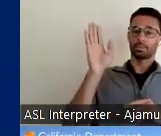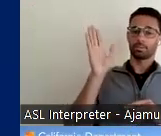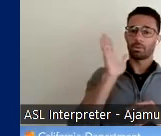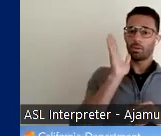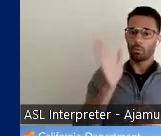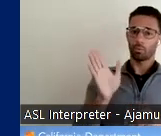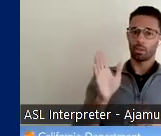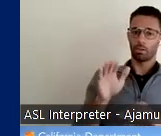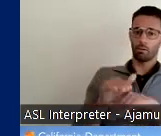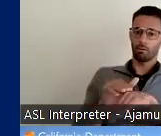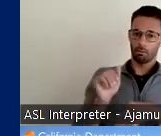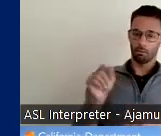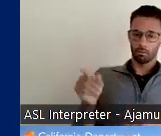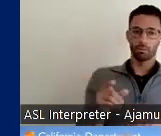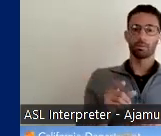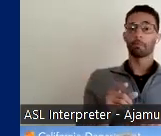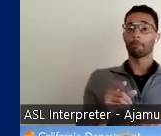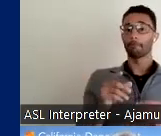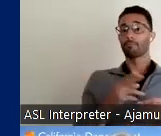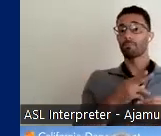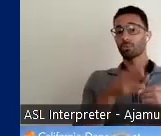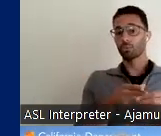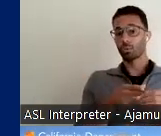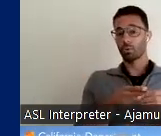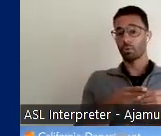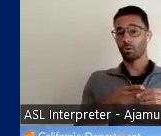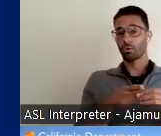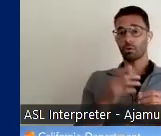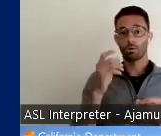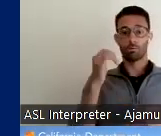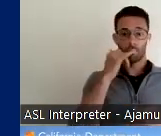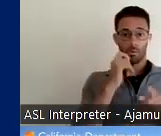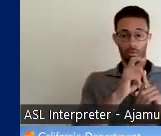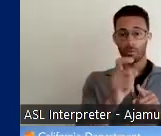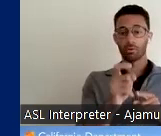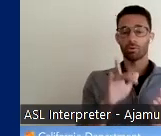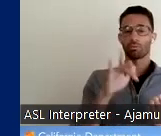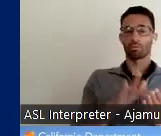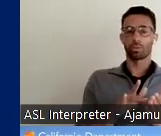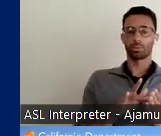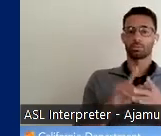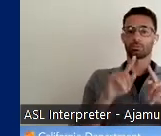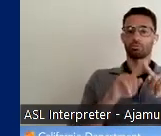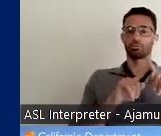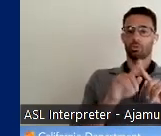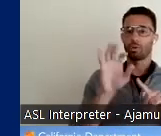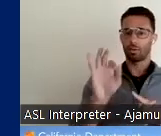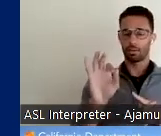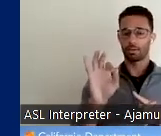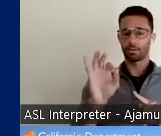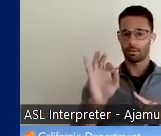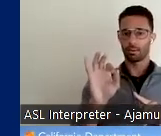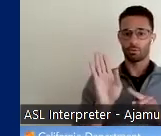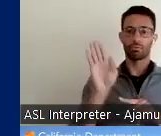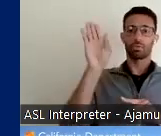you there. If you are joining by phone, please press *9 on your dial pad to raise your hand and we